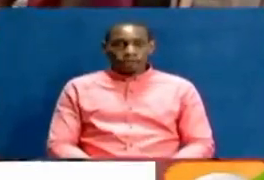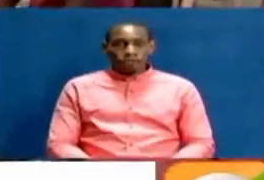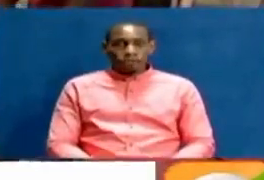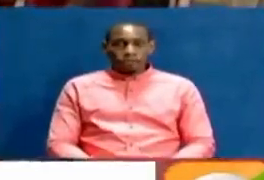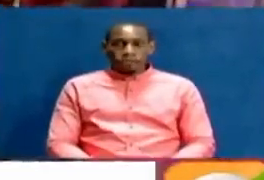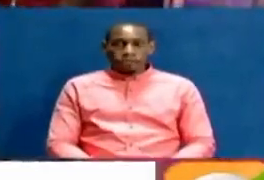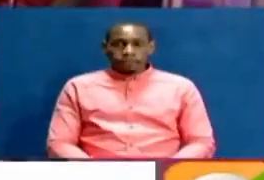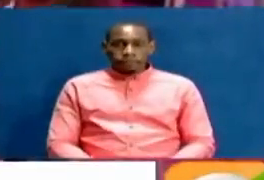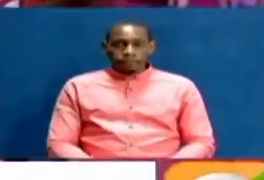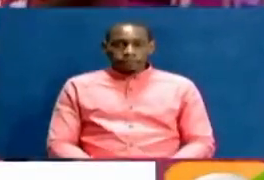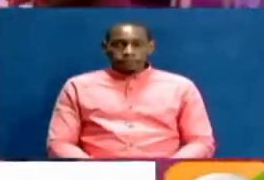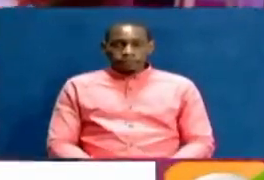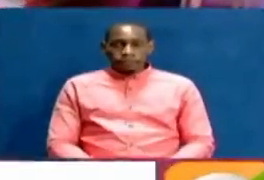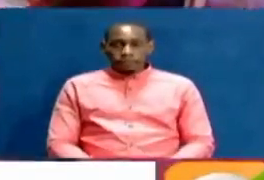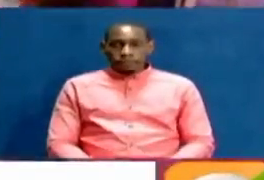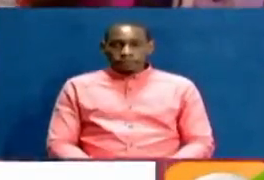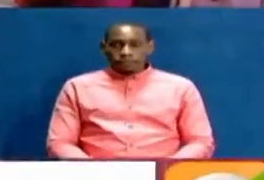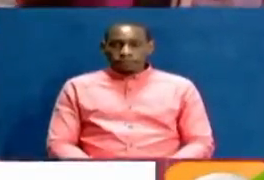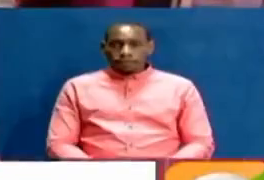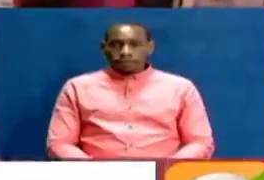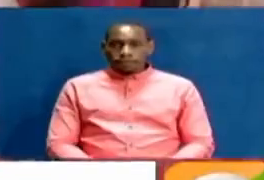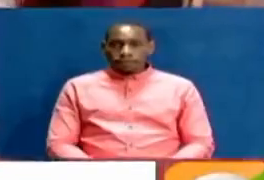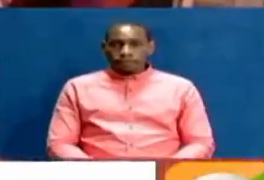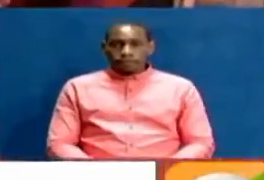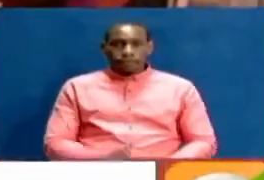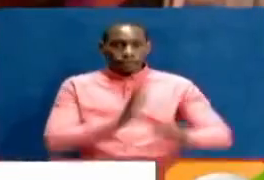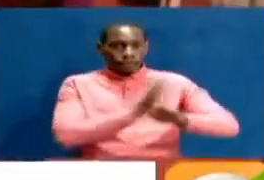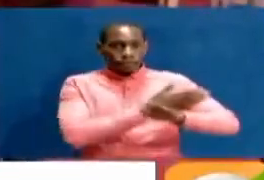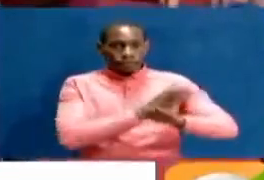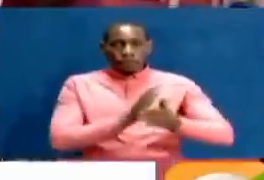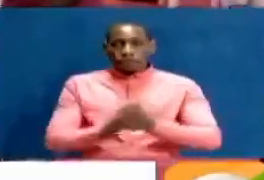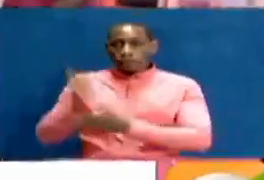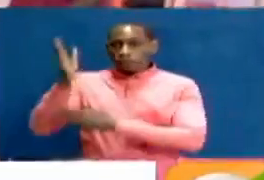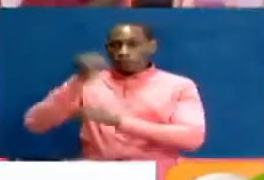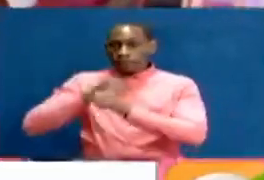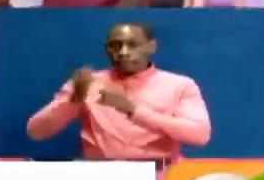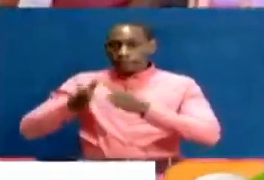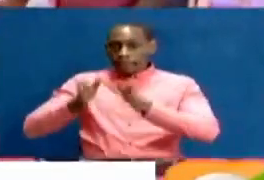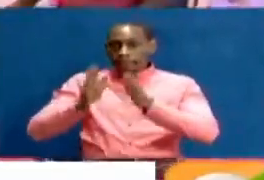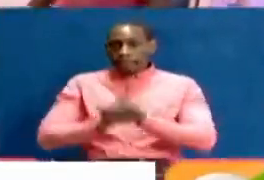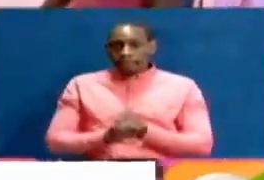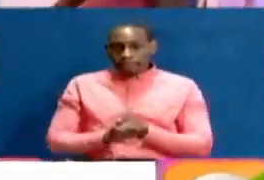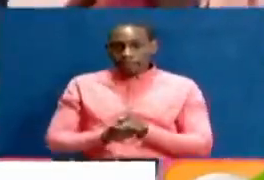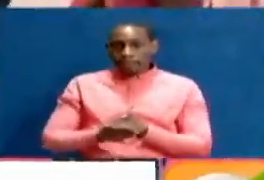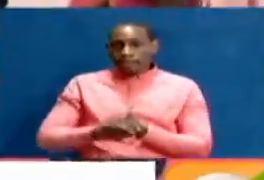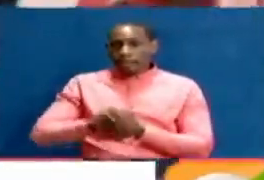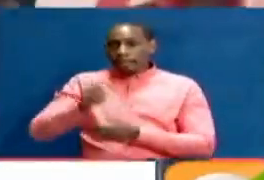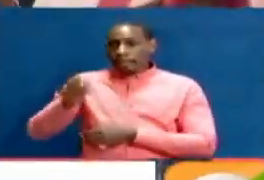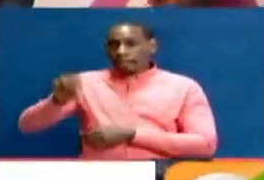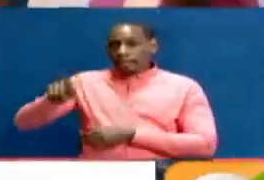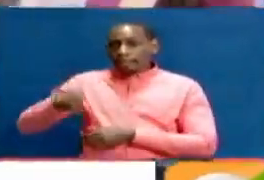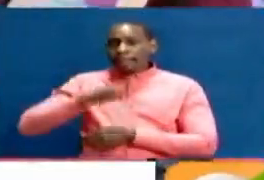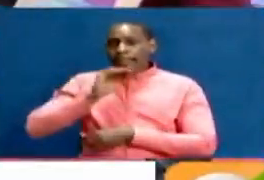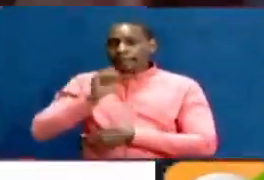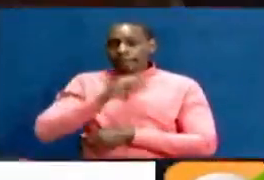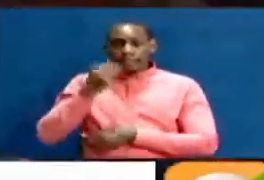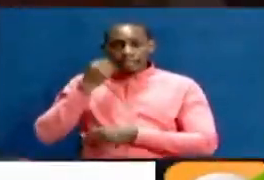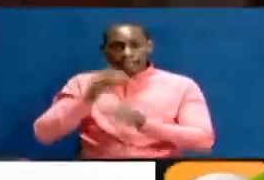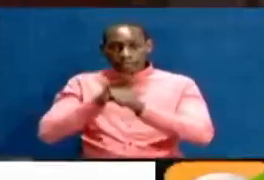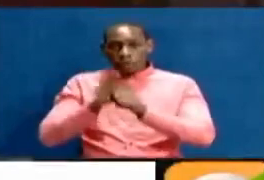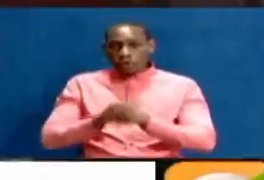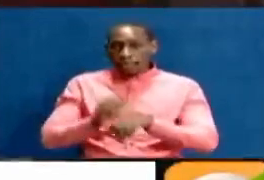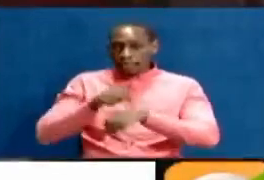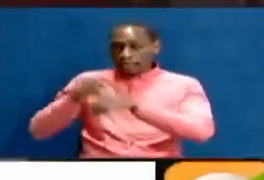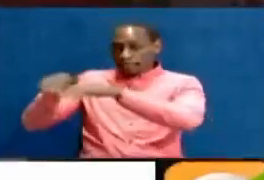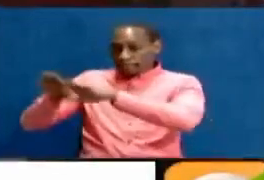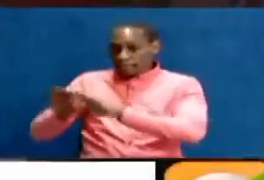where there seems to be no way. And as yet another Kenyan succumbed to the effects of COVID-19,